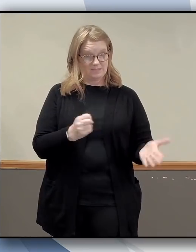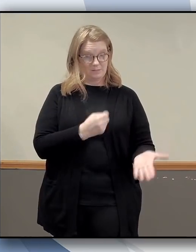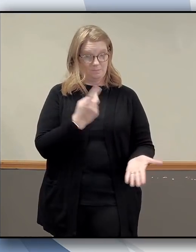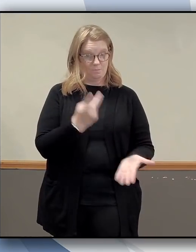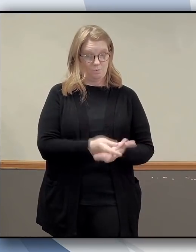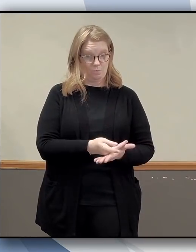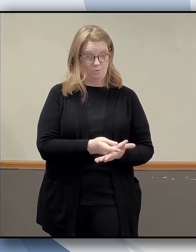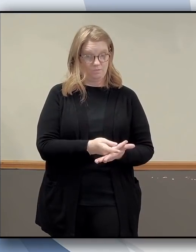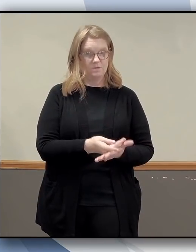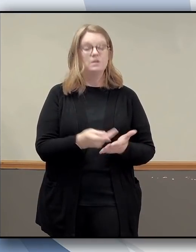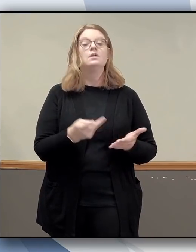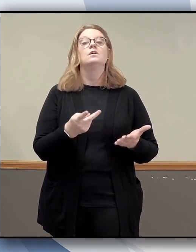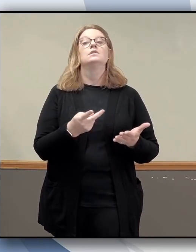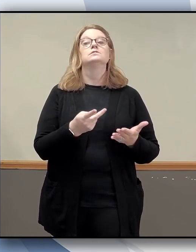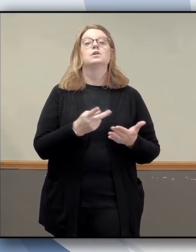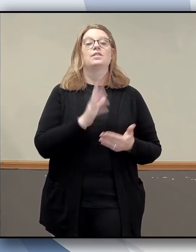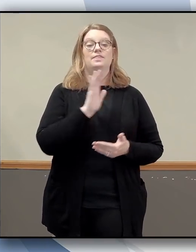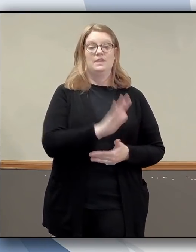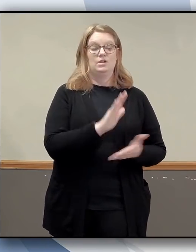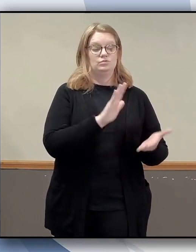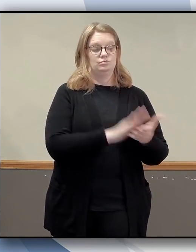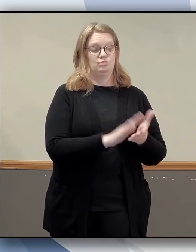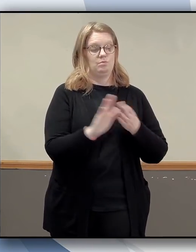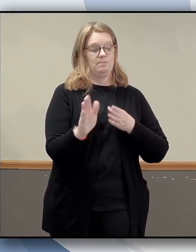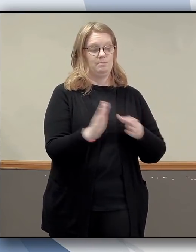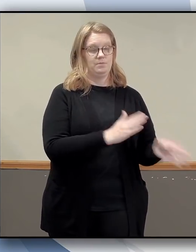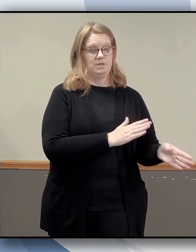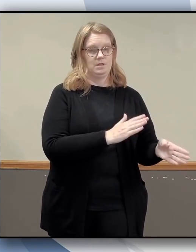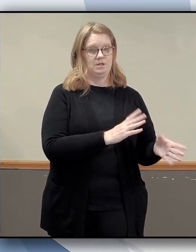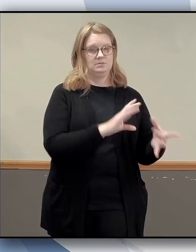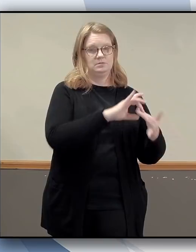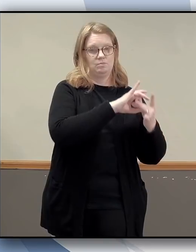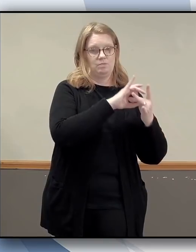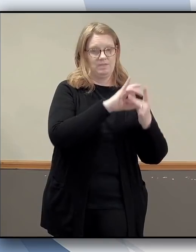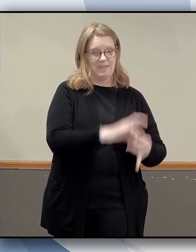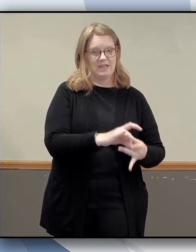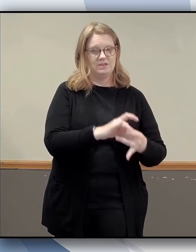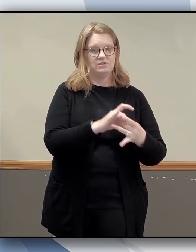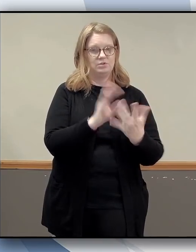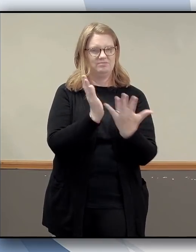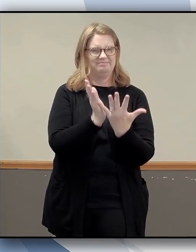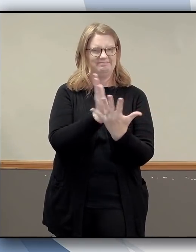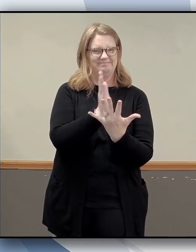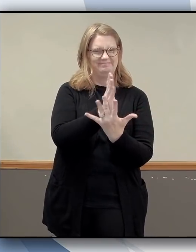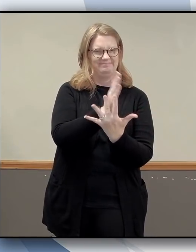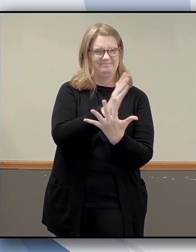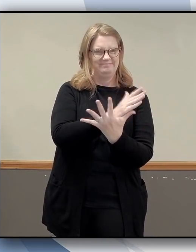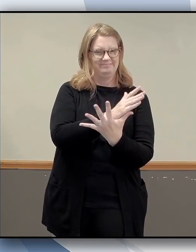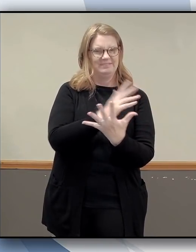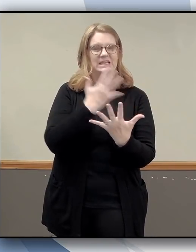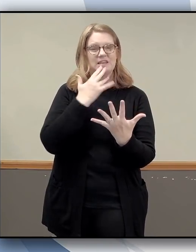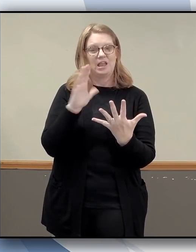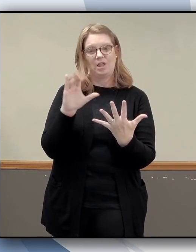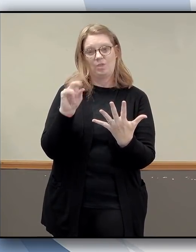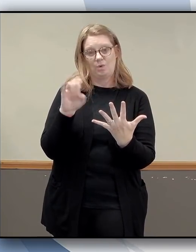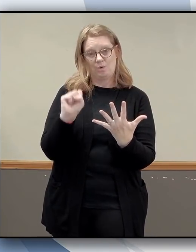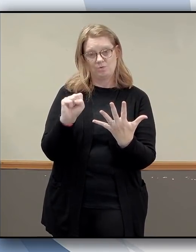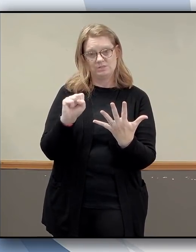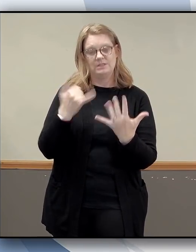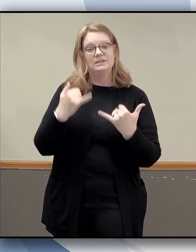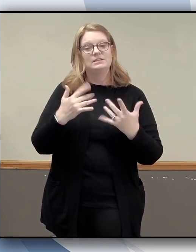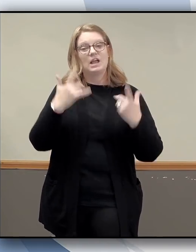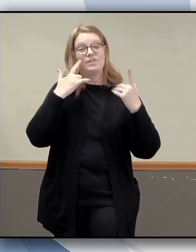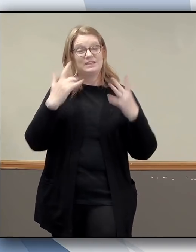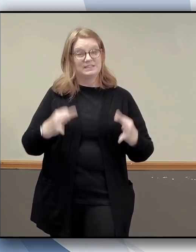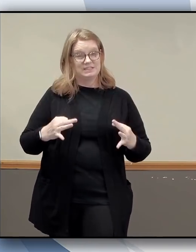their school plans to the county color codes. The decisions that we're announcing today about